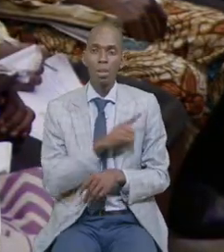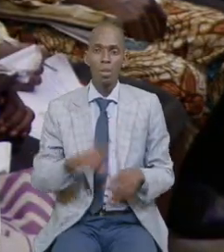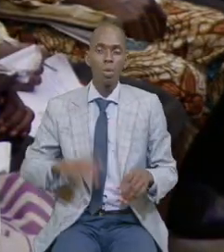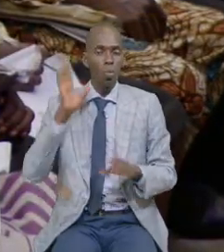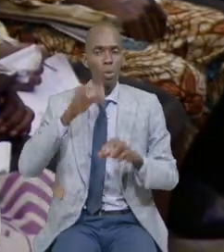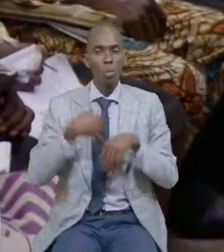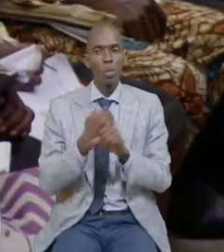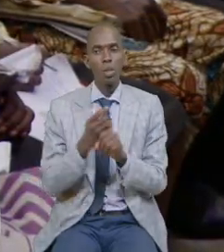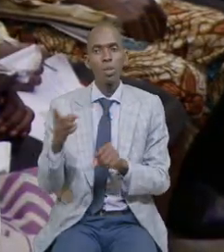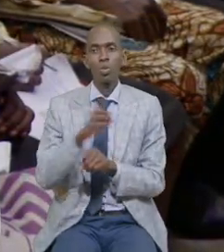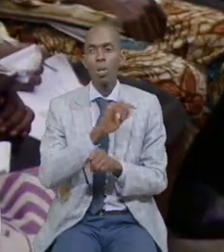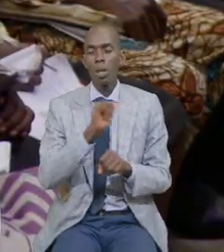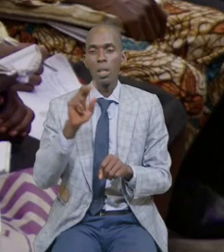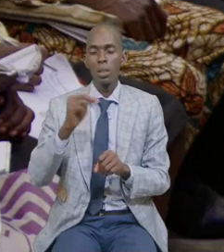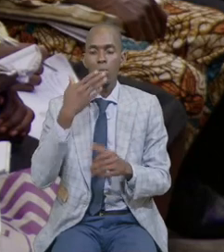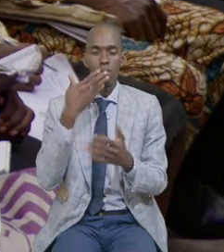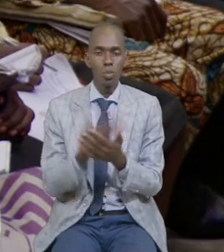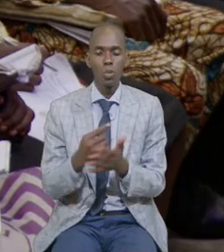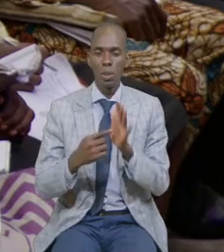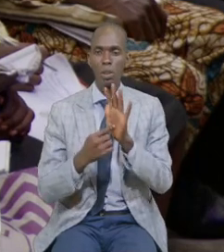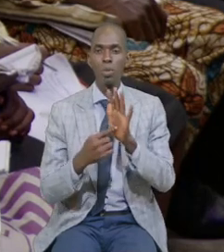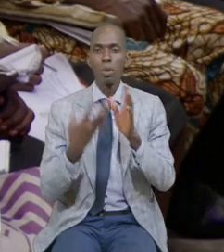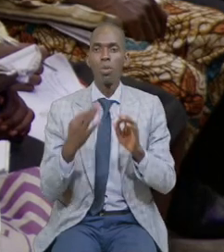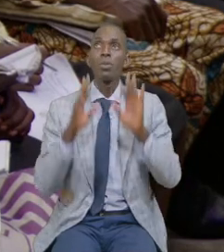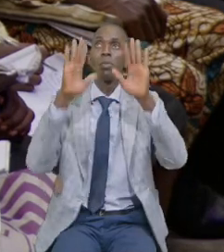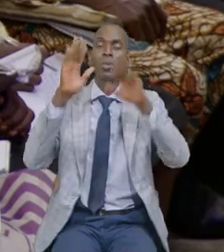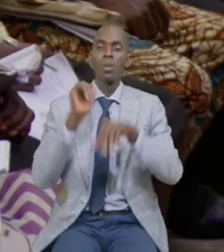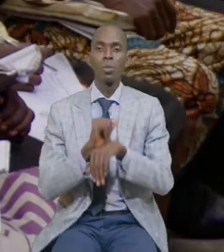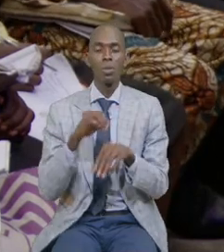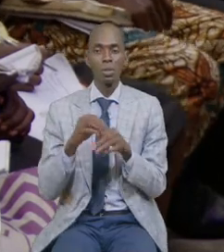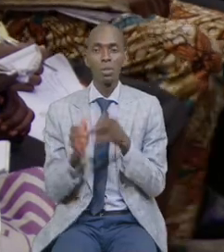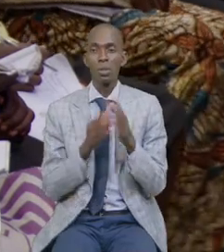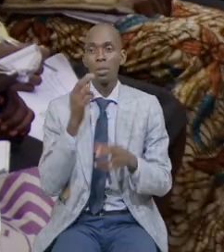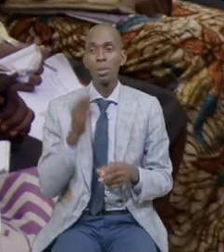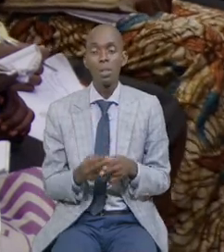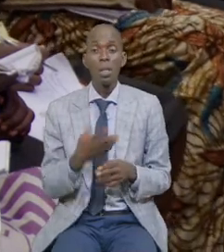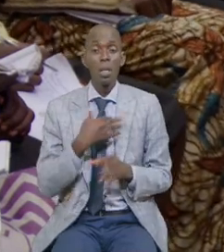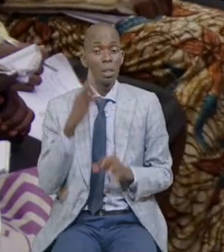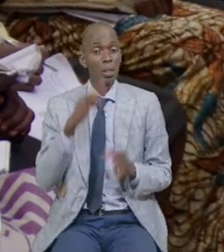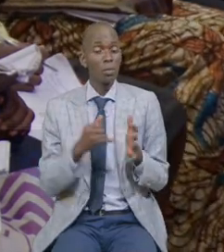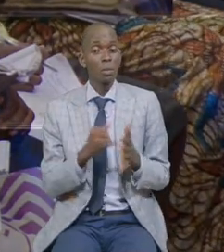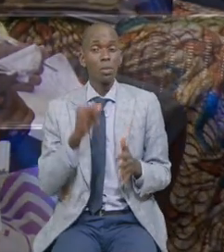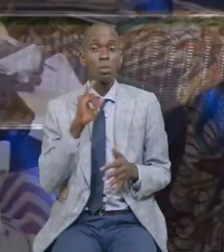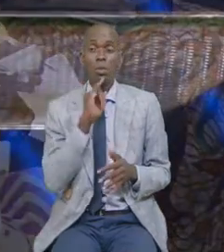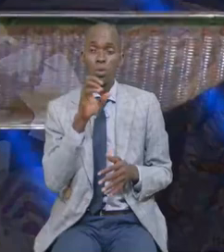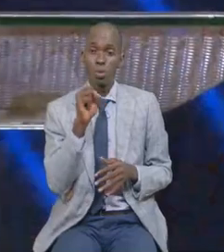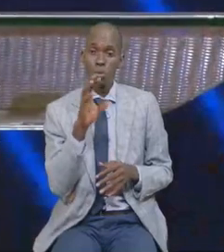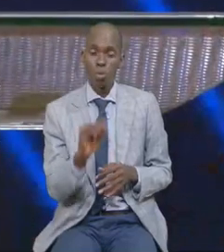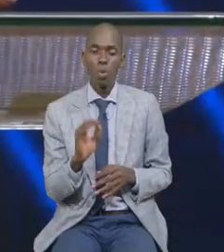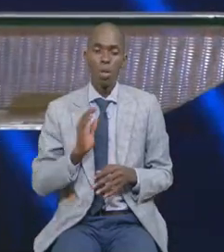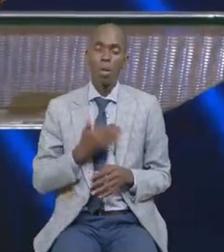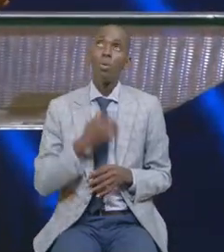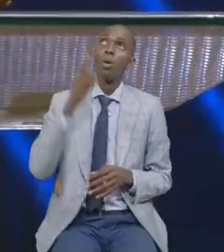example of the manifestation of a miracle. If it be so, our God, whom we serve, is able to